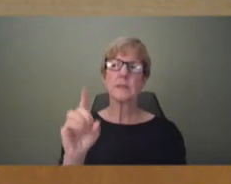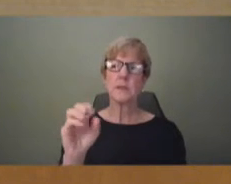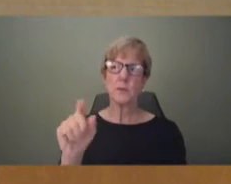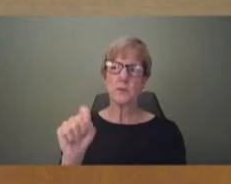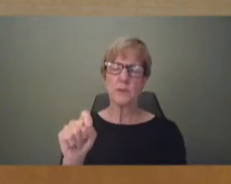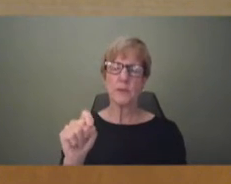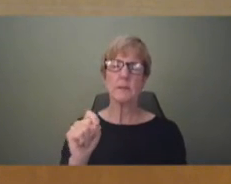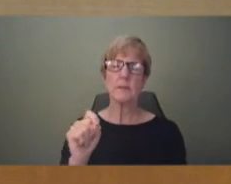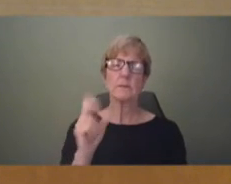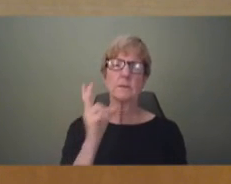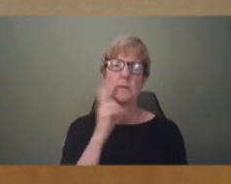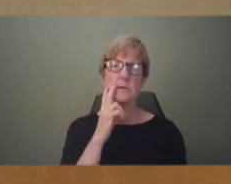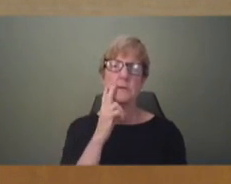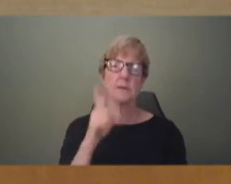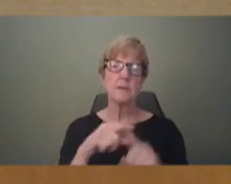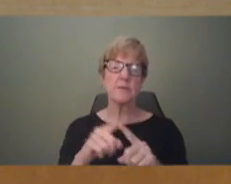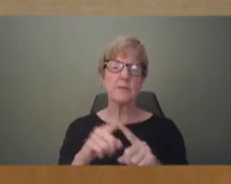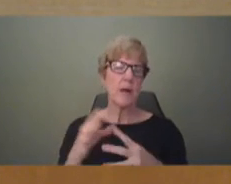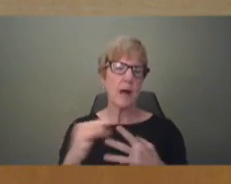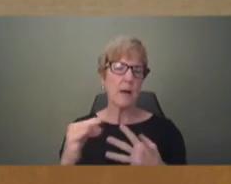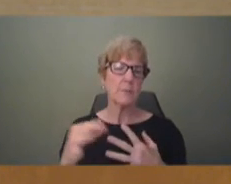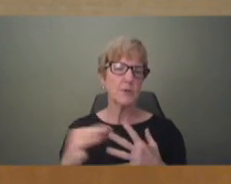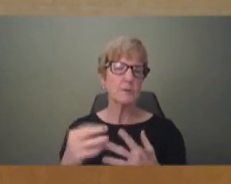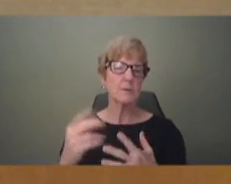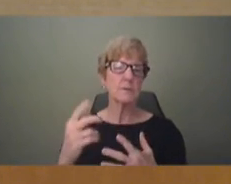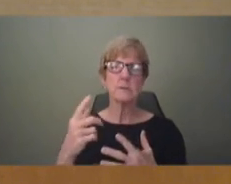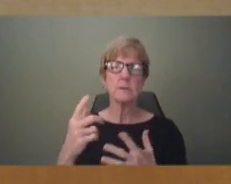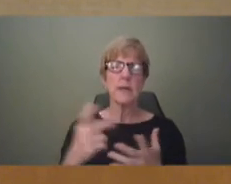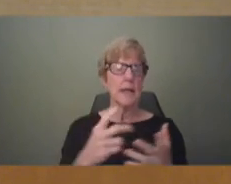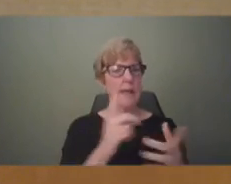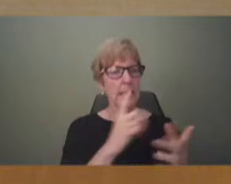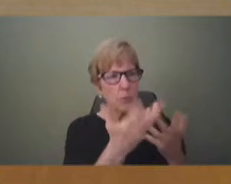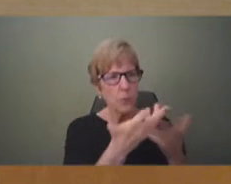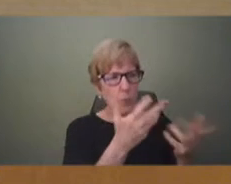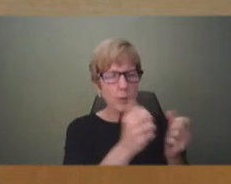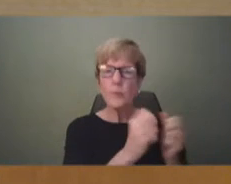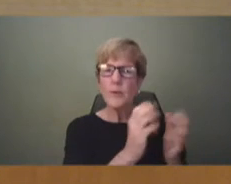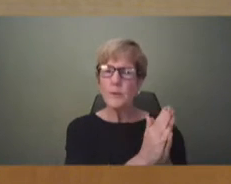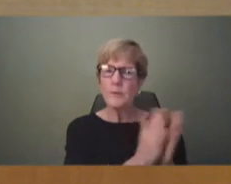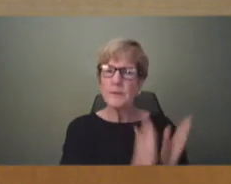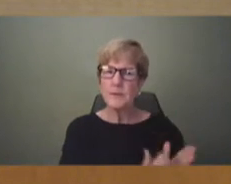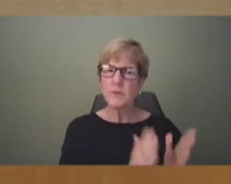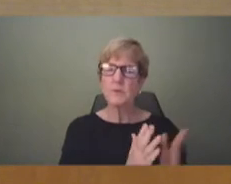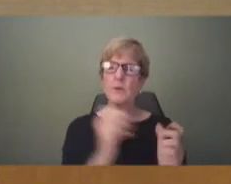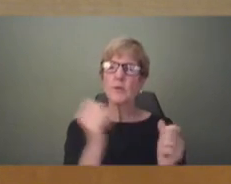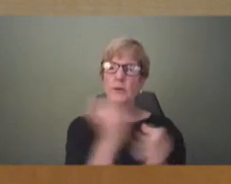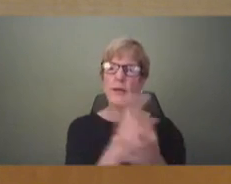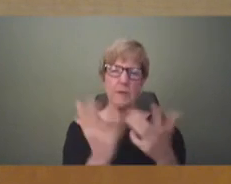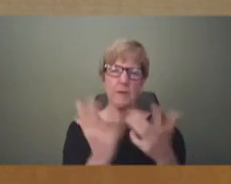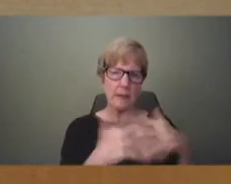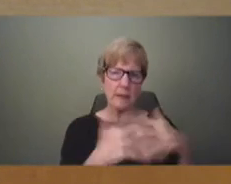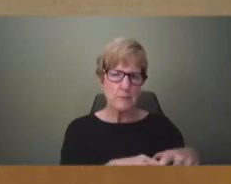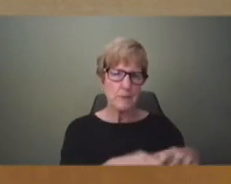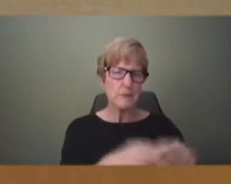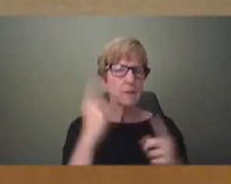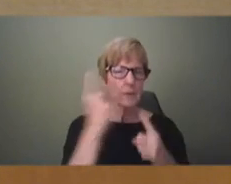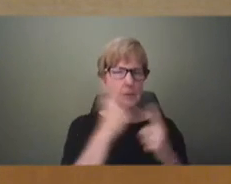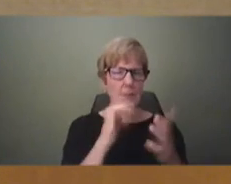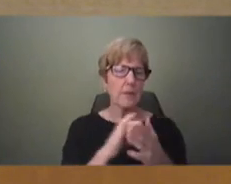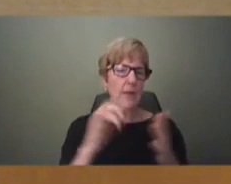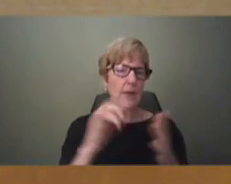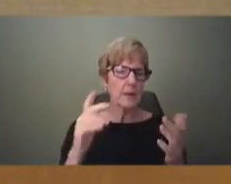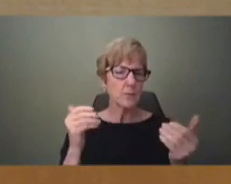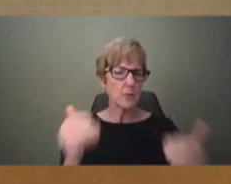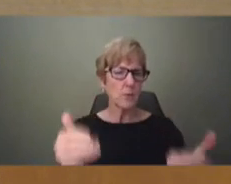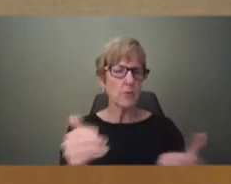some of the options may be and what's being proposed to work with a petitioner and make sure that we can kind of bring all that together and keep that in mind as we're we're going through it so certainly